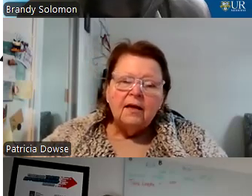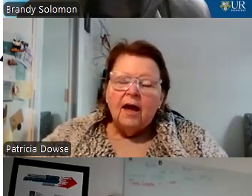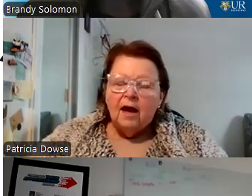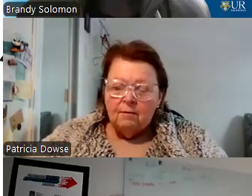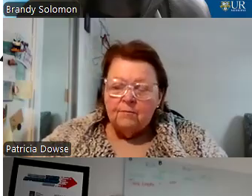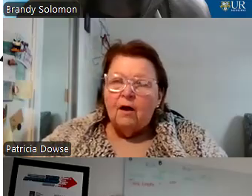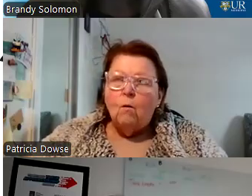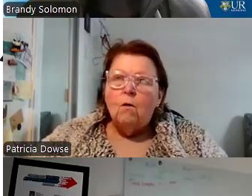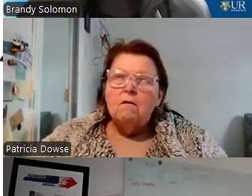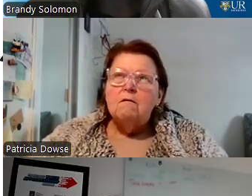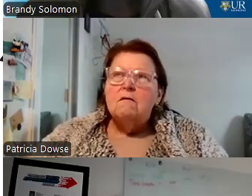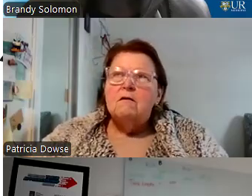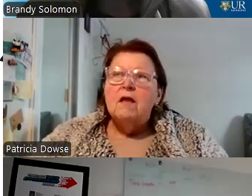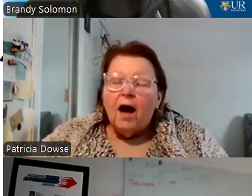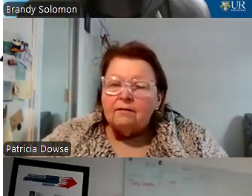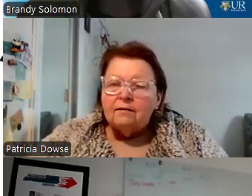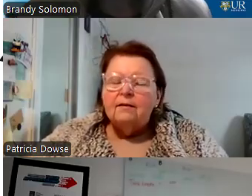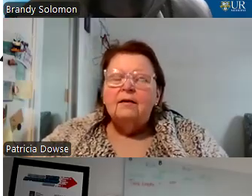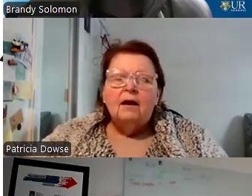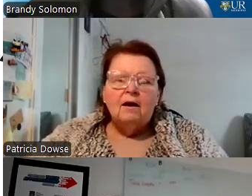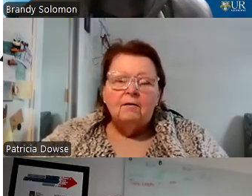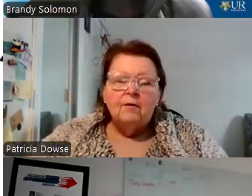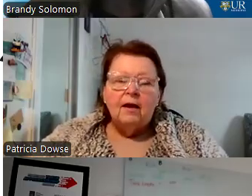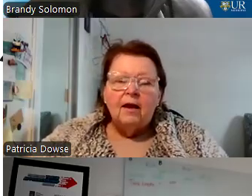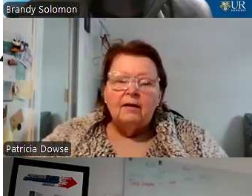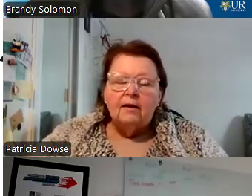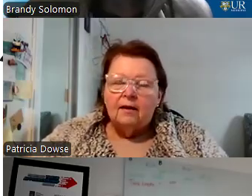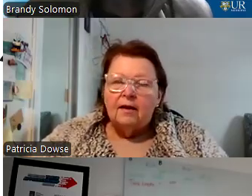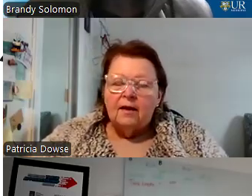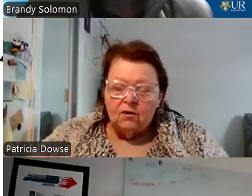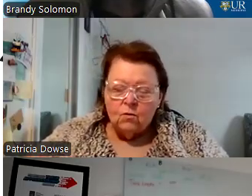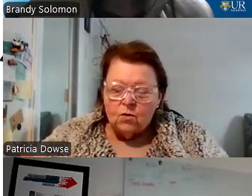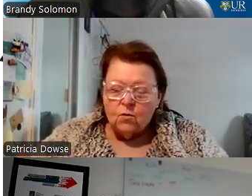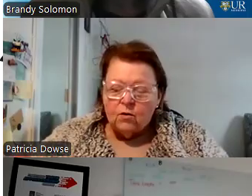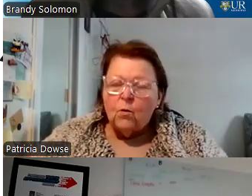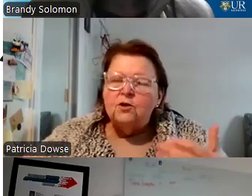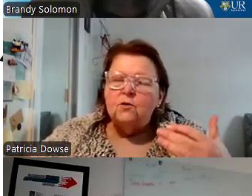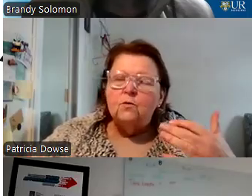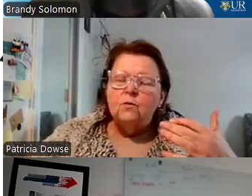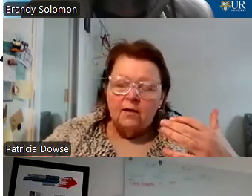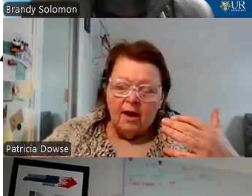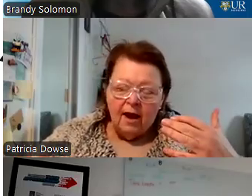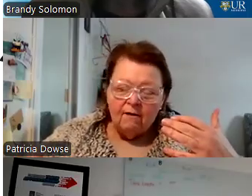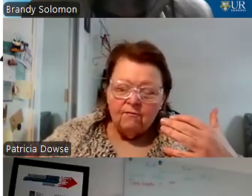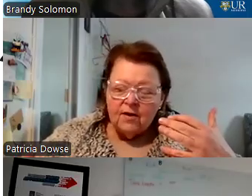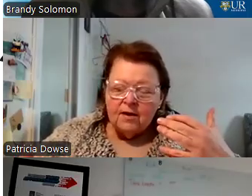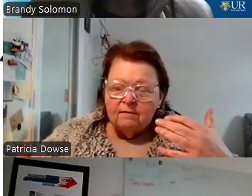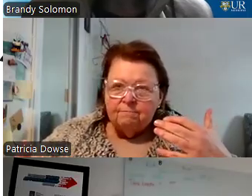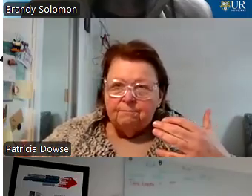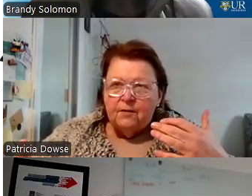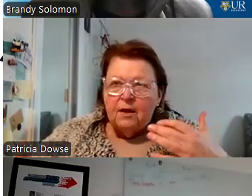disability or not. And you are going to